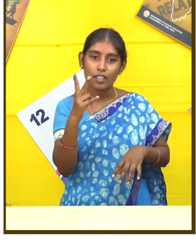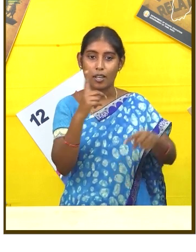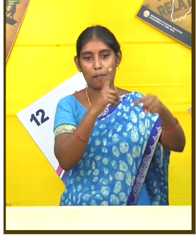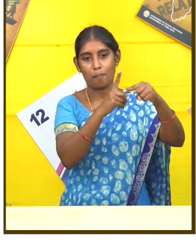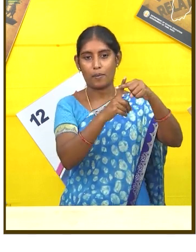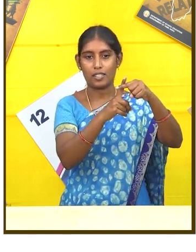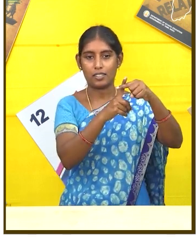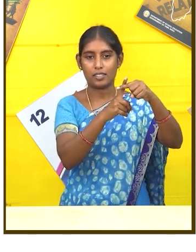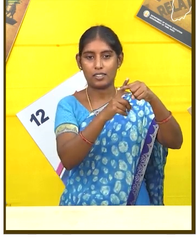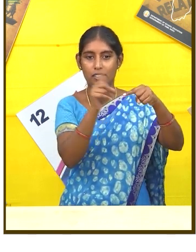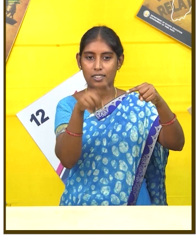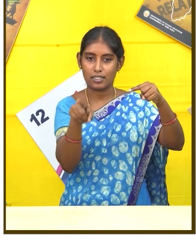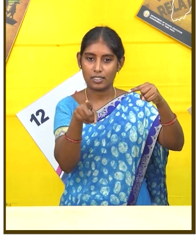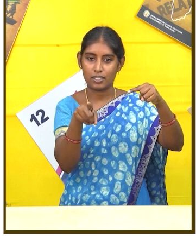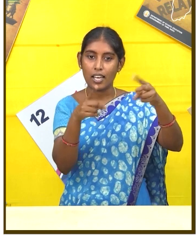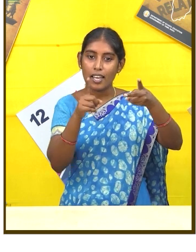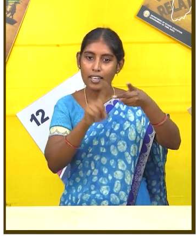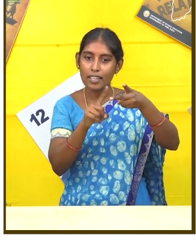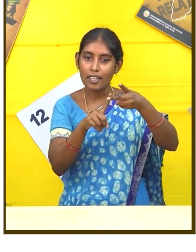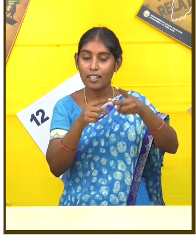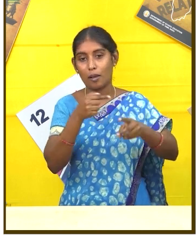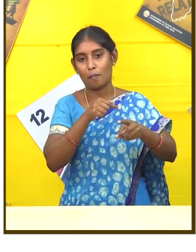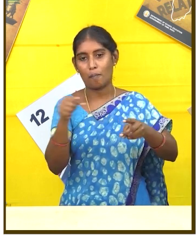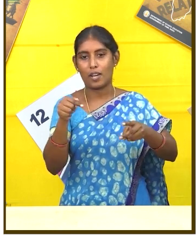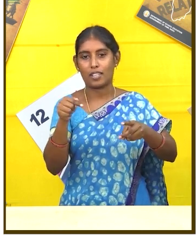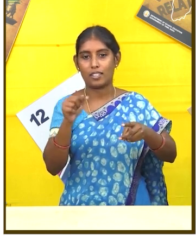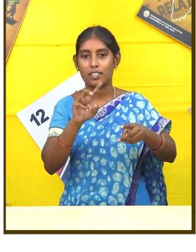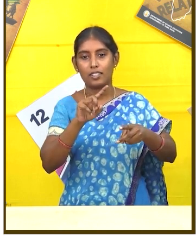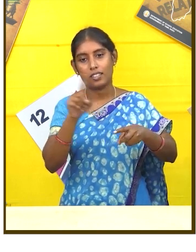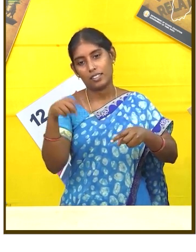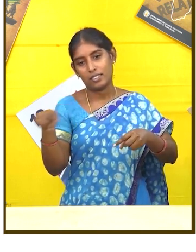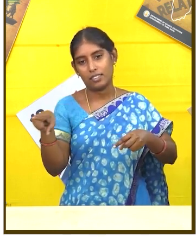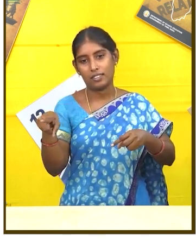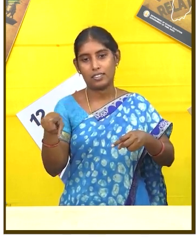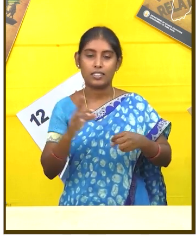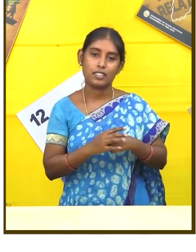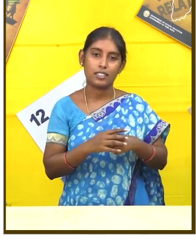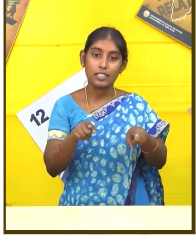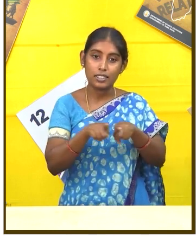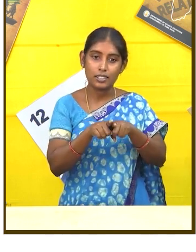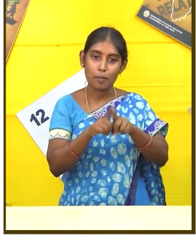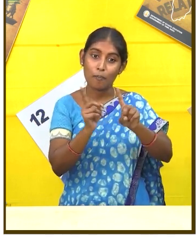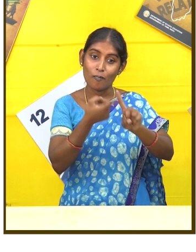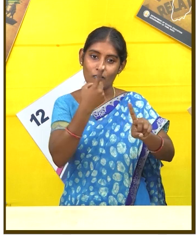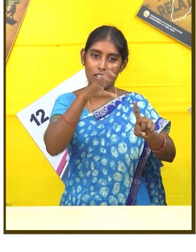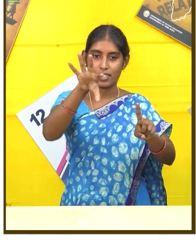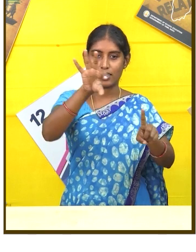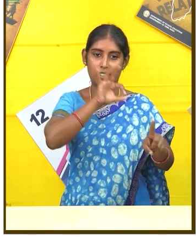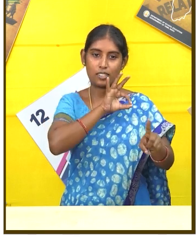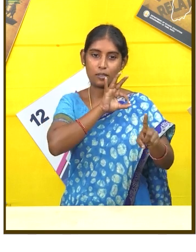So we should select the first equation and second equation now. So let us write first the first